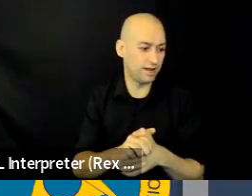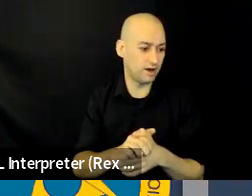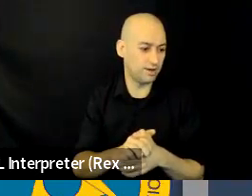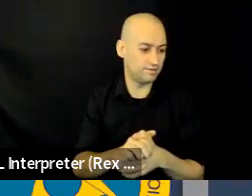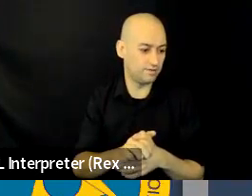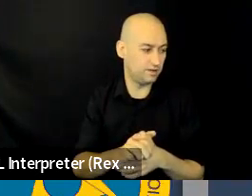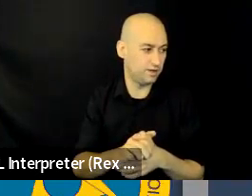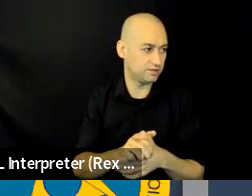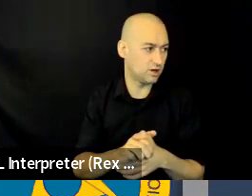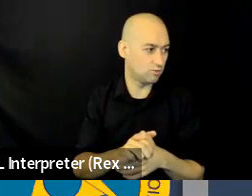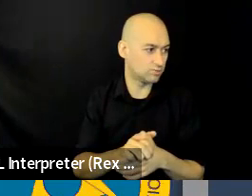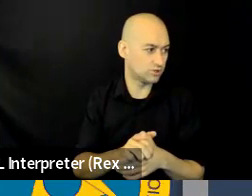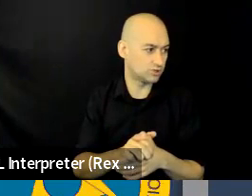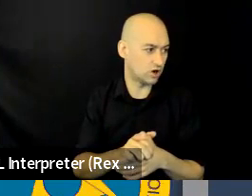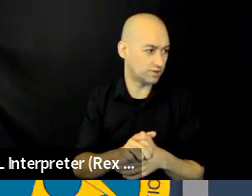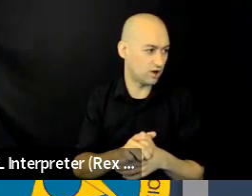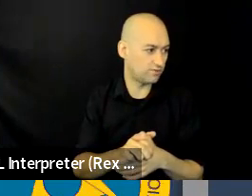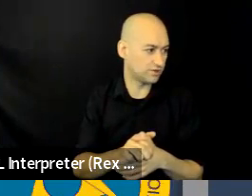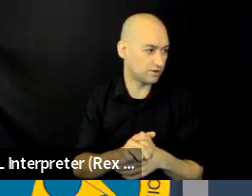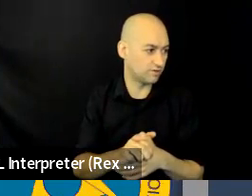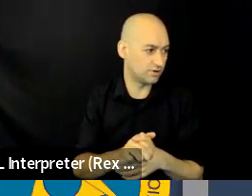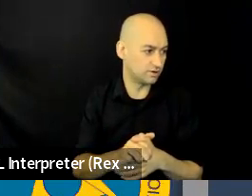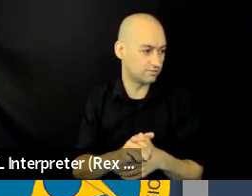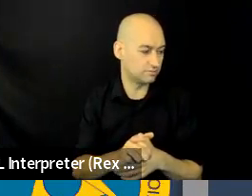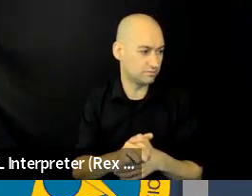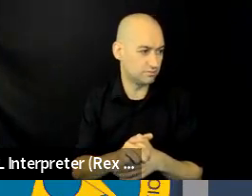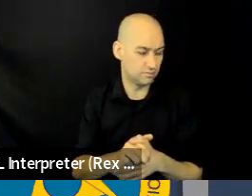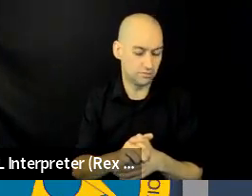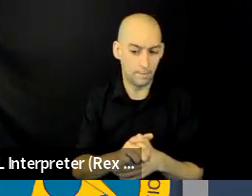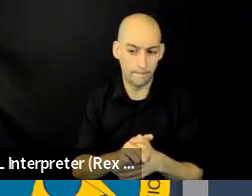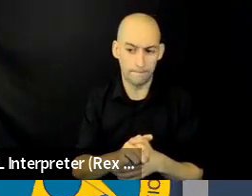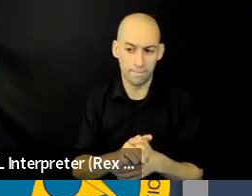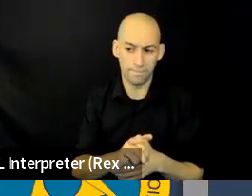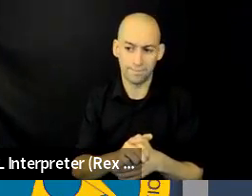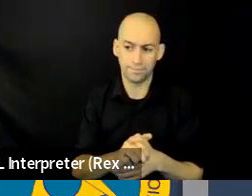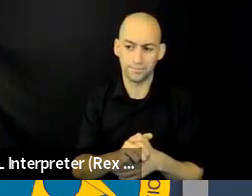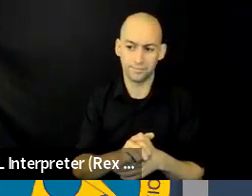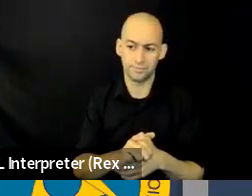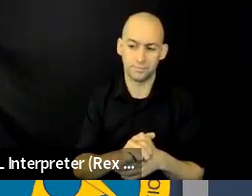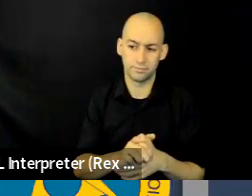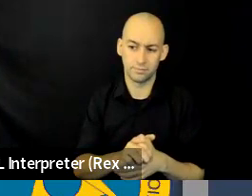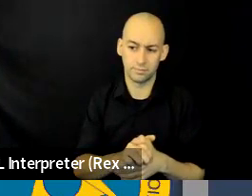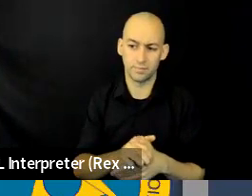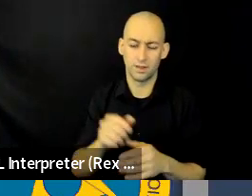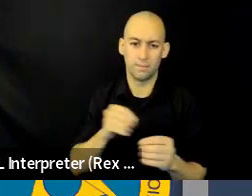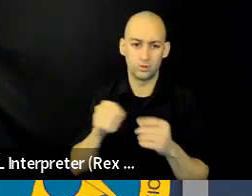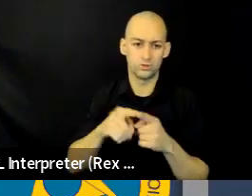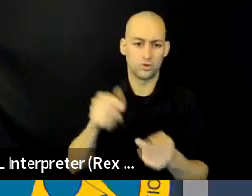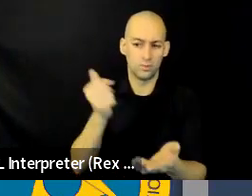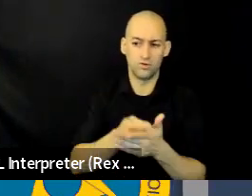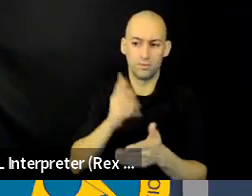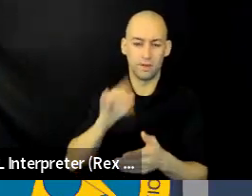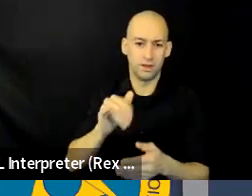there a motion? Motion to approve, Bradshaw. Great. Motion to approve by Bradshaw,